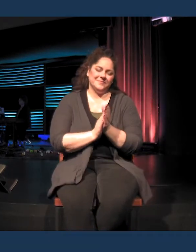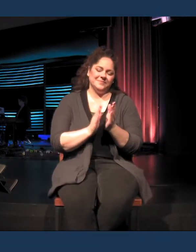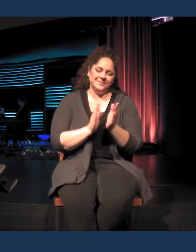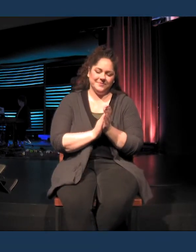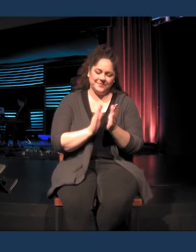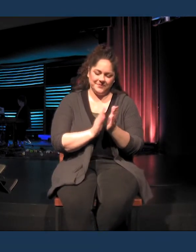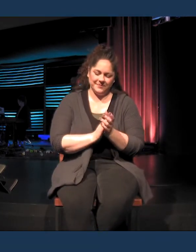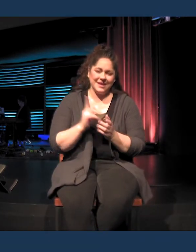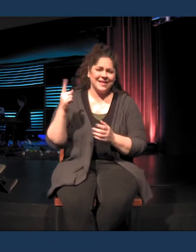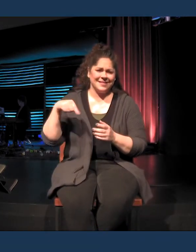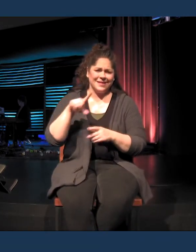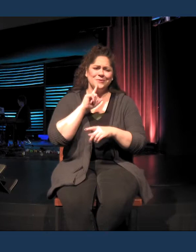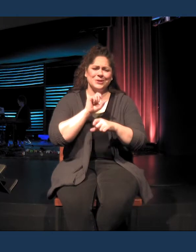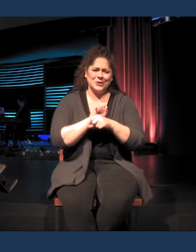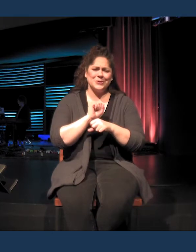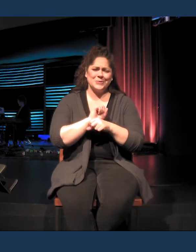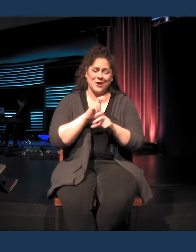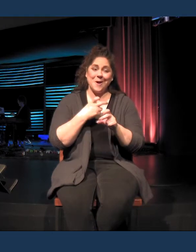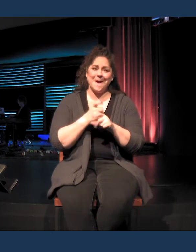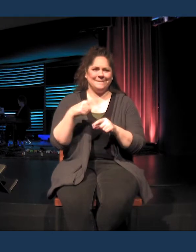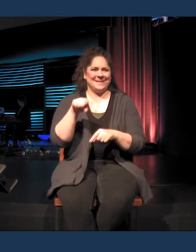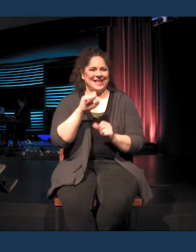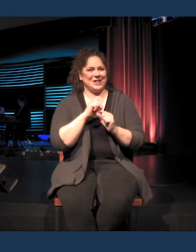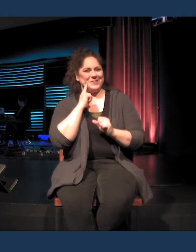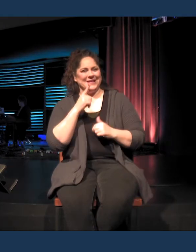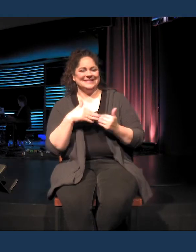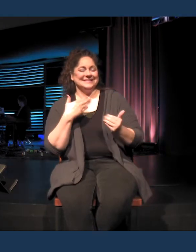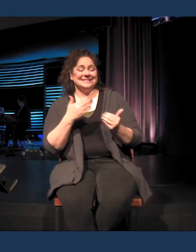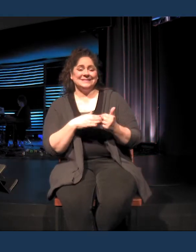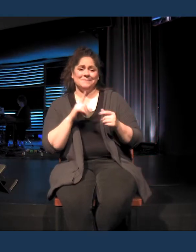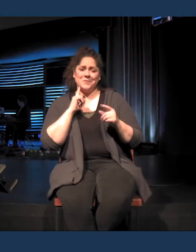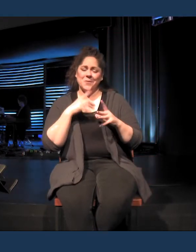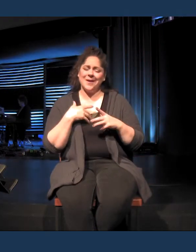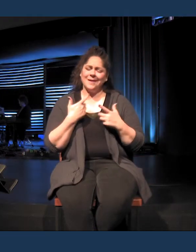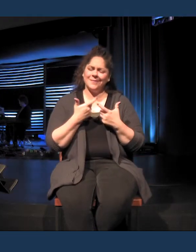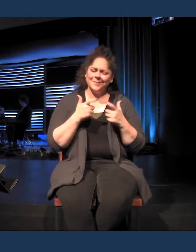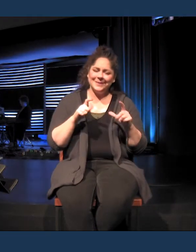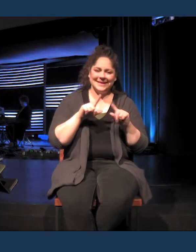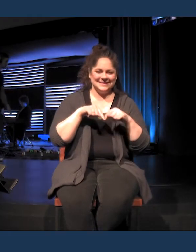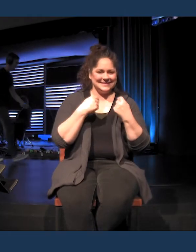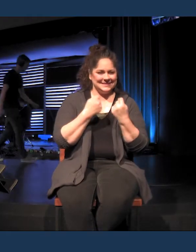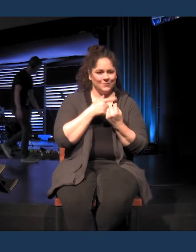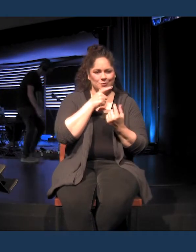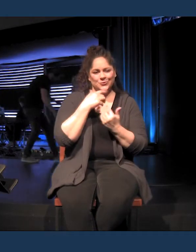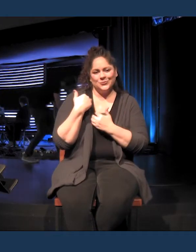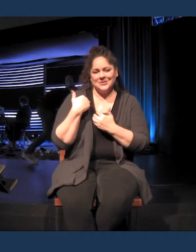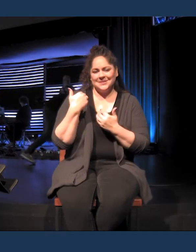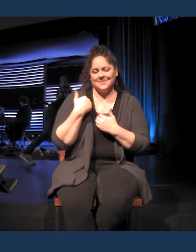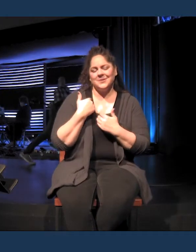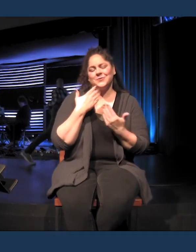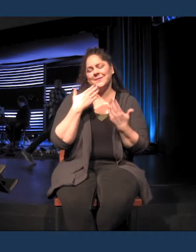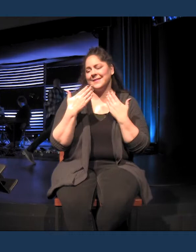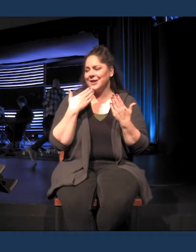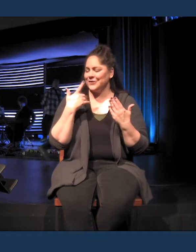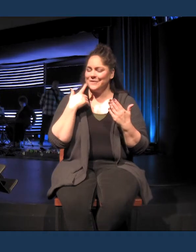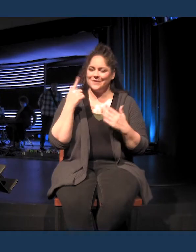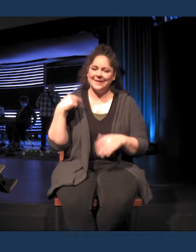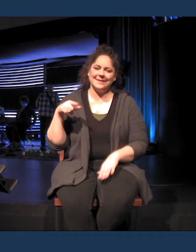they all work really hard to make it look easy, but there's a huge team that is responsible for this. I'm so grateful for it. So thank you,